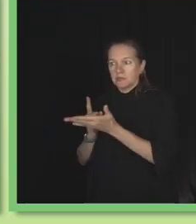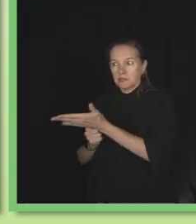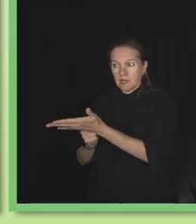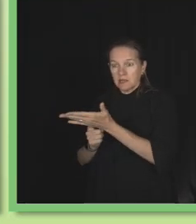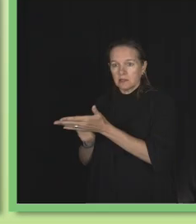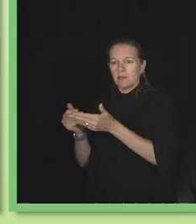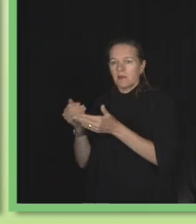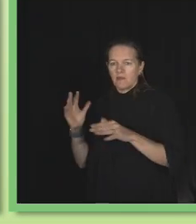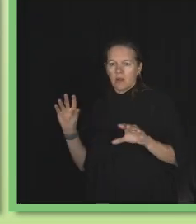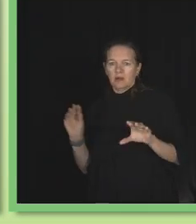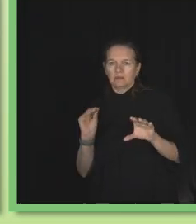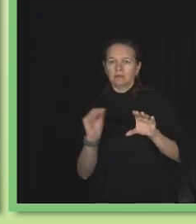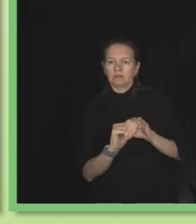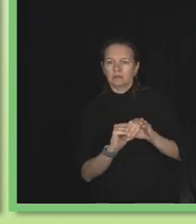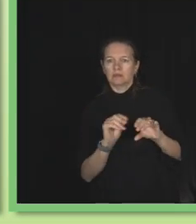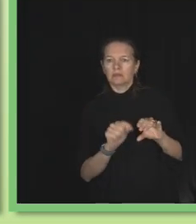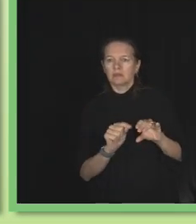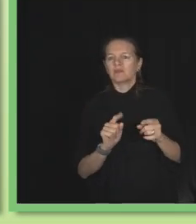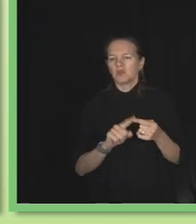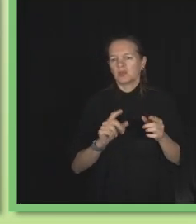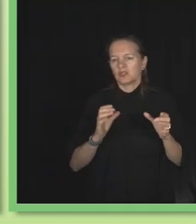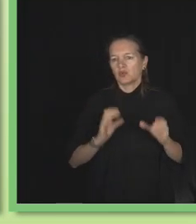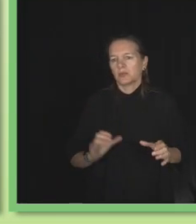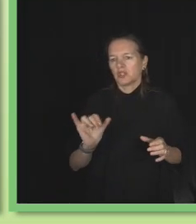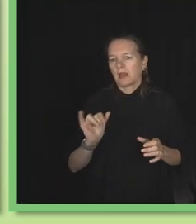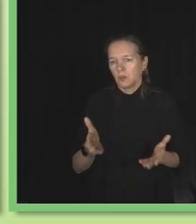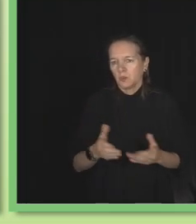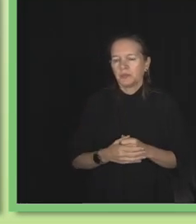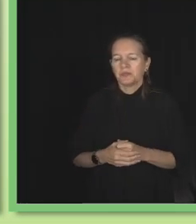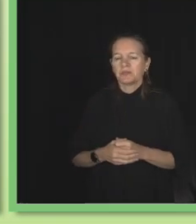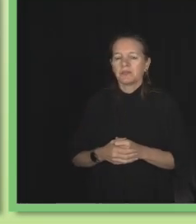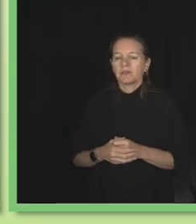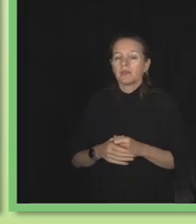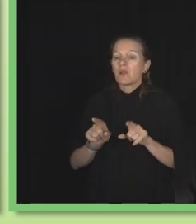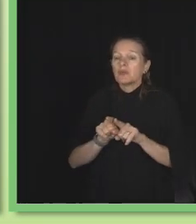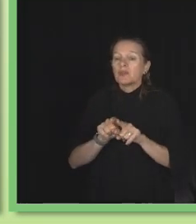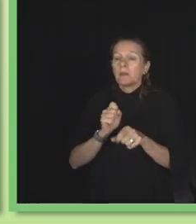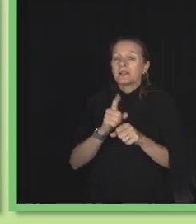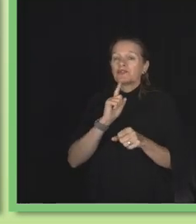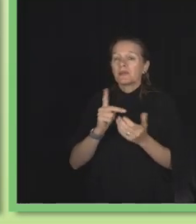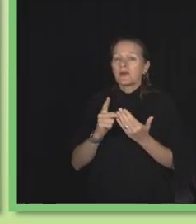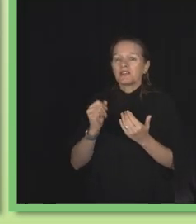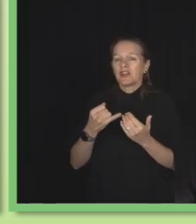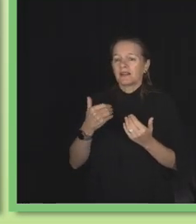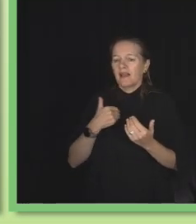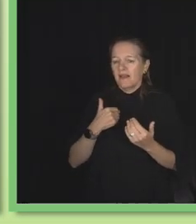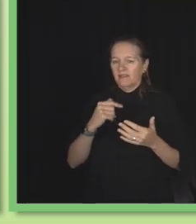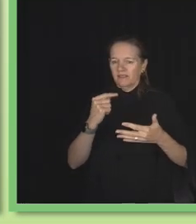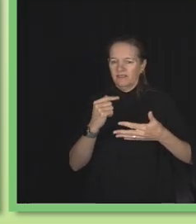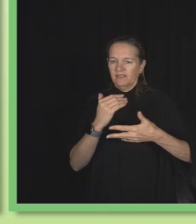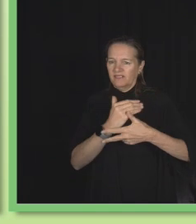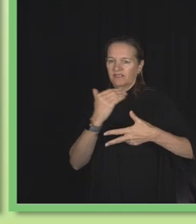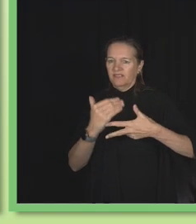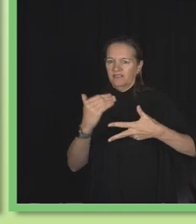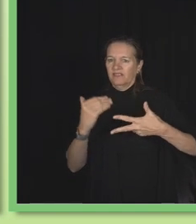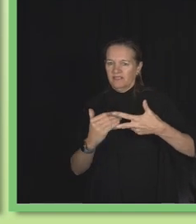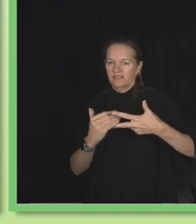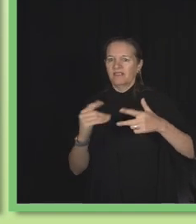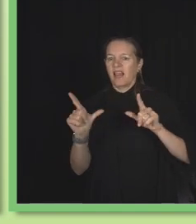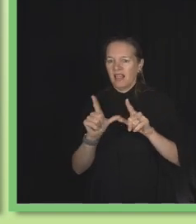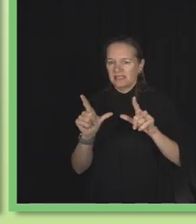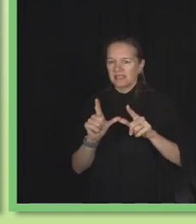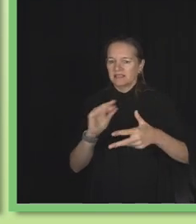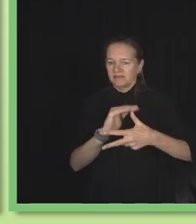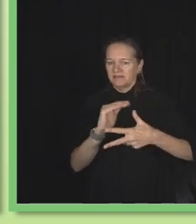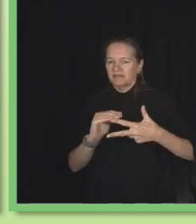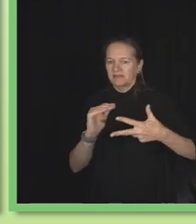flowing down to downstream consumers like you. And also ensuring that projects have an open source license ensure